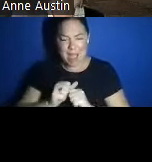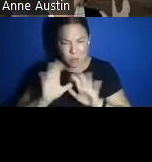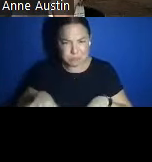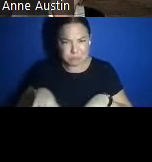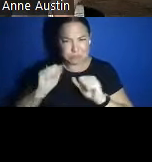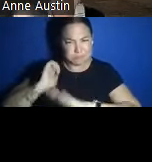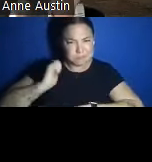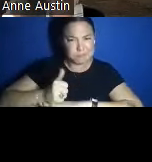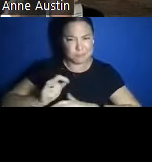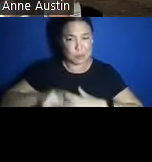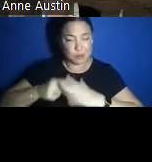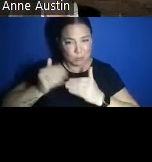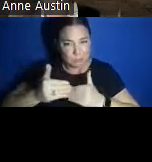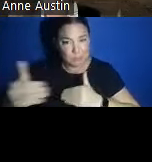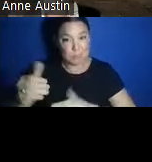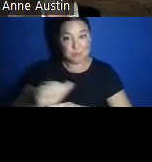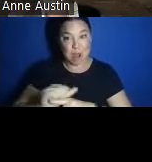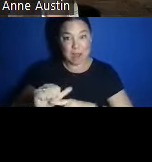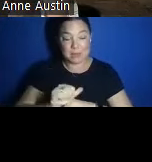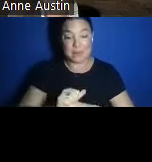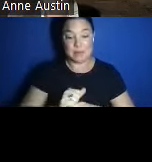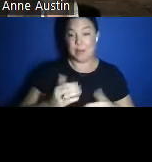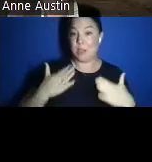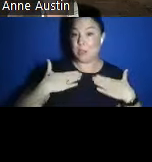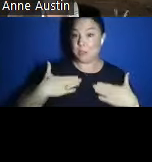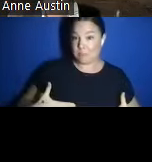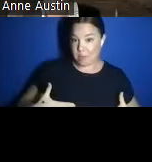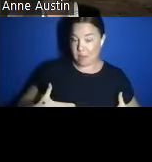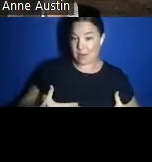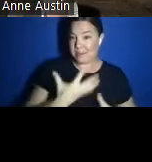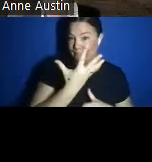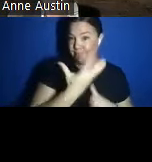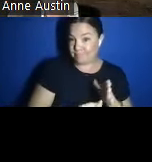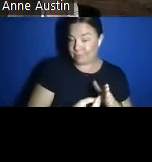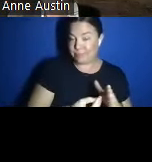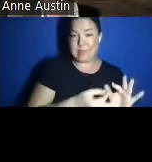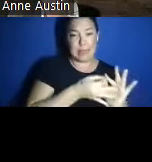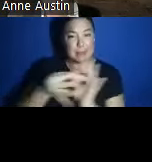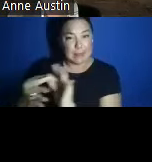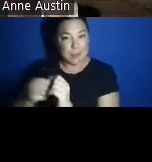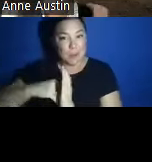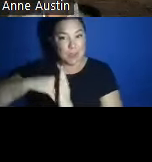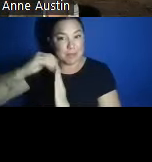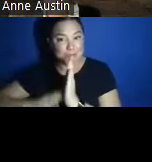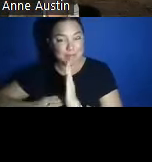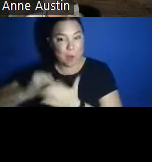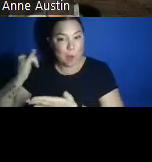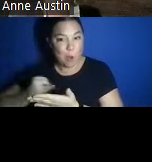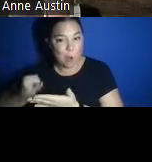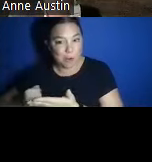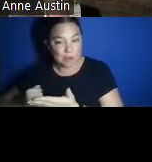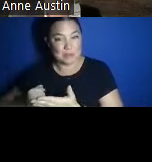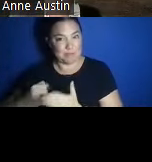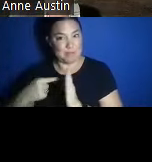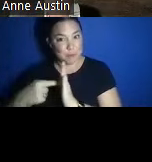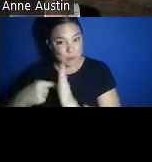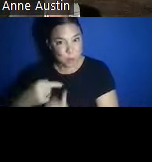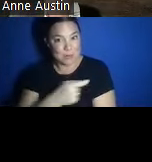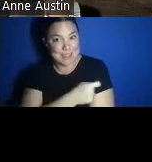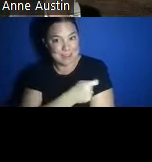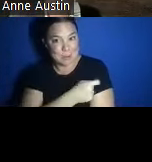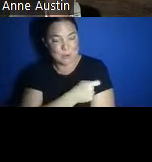and linking evidence from human remains, as well as artistic depictions of tattoos, to understand what they can